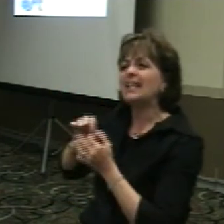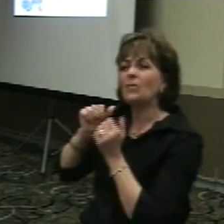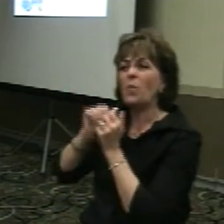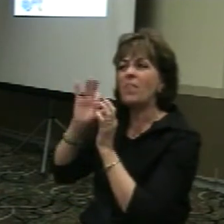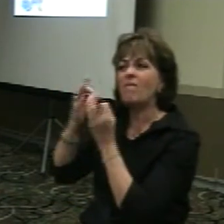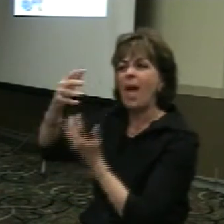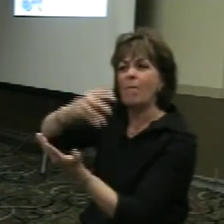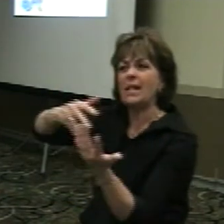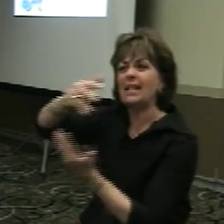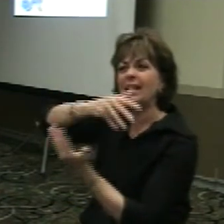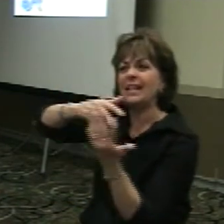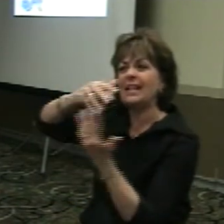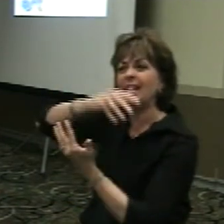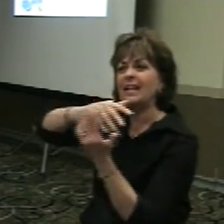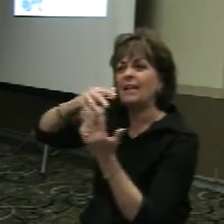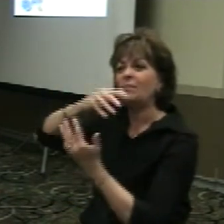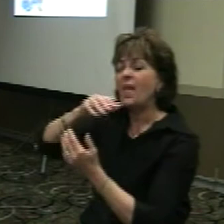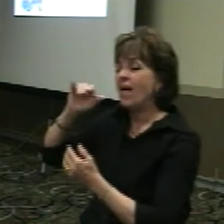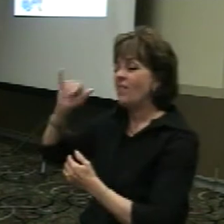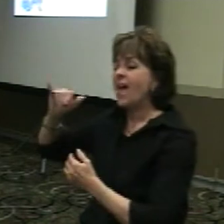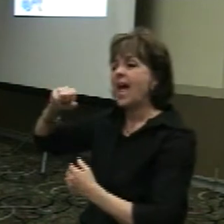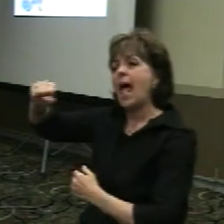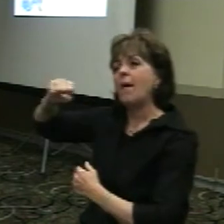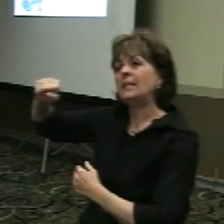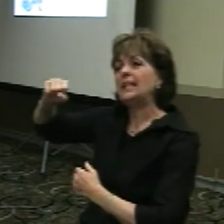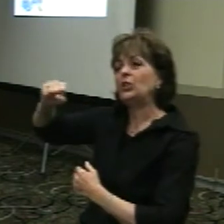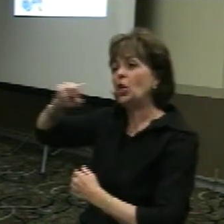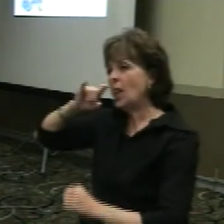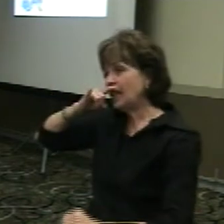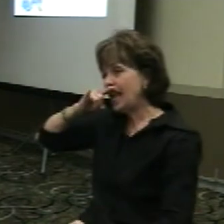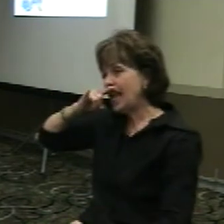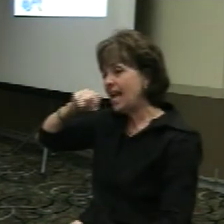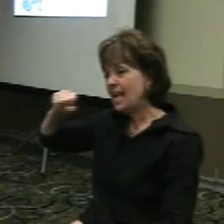Mm-hmm. I mean, the oppositional kid,